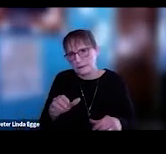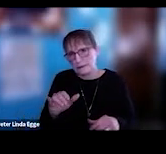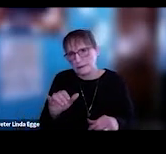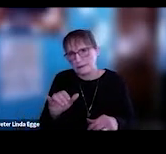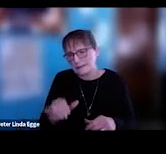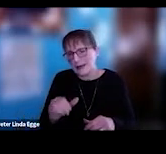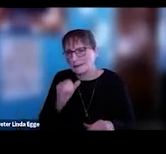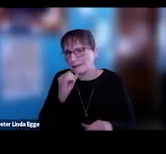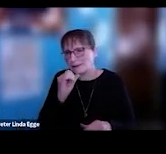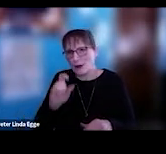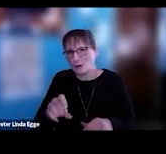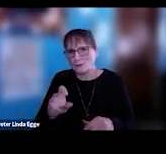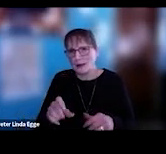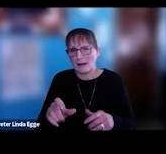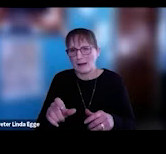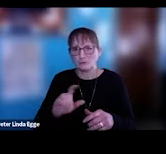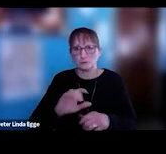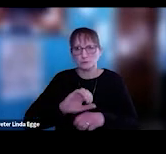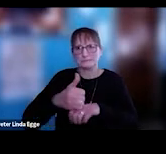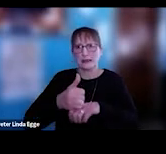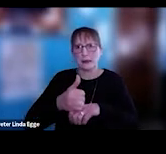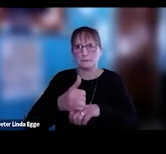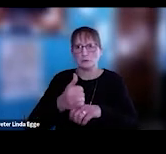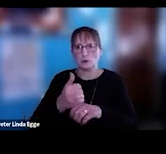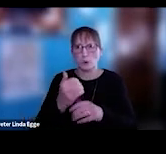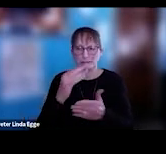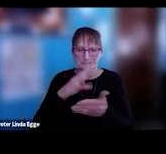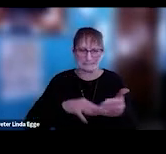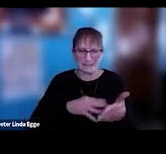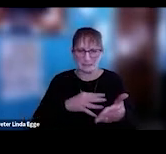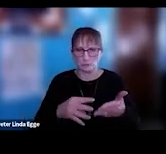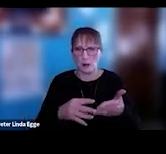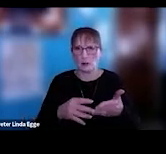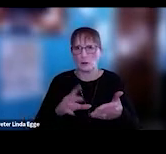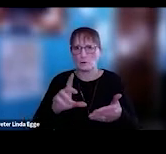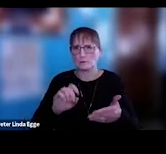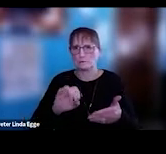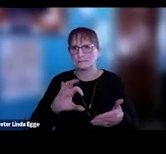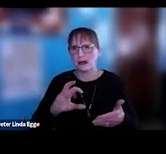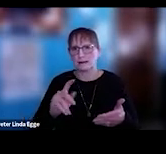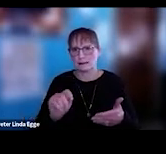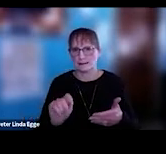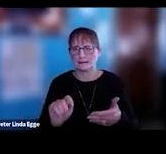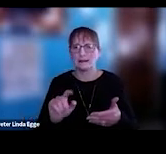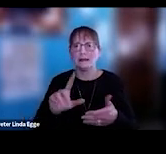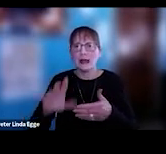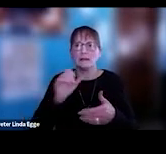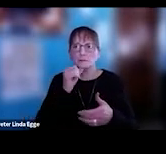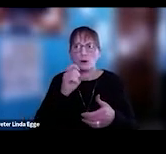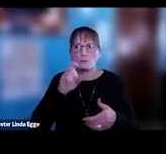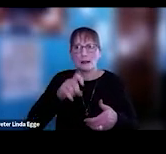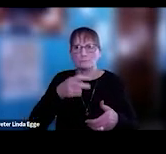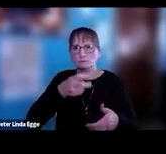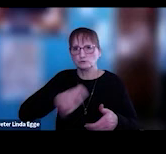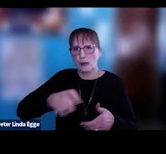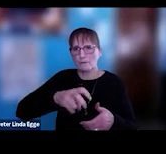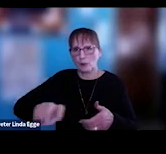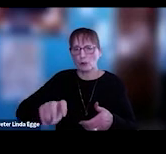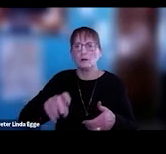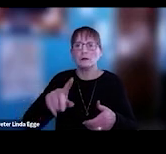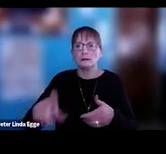you don't have to rearrange your docket or schedule. You don't have to travel. It's very easy to